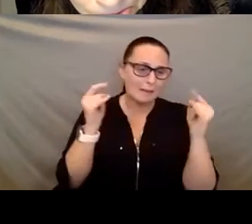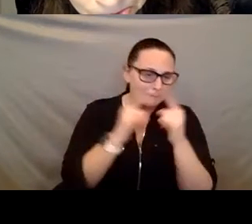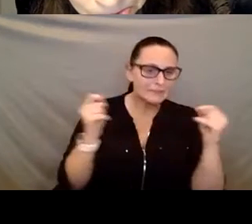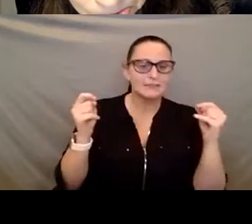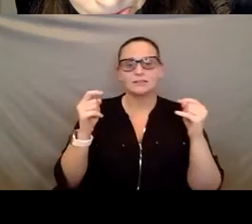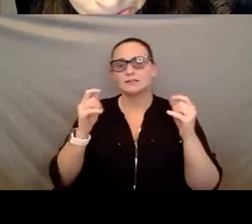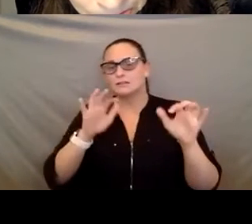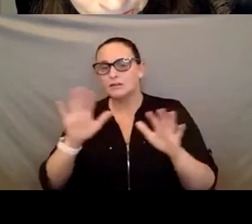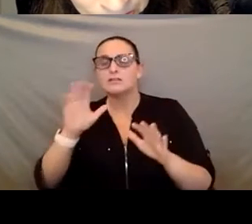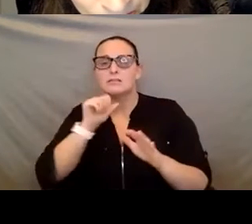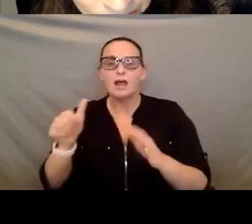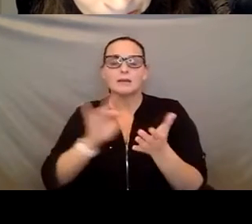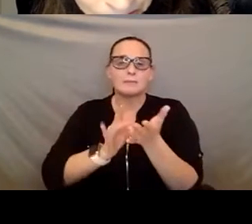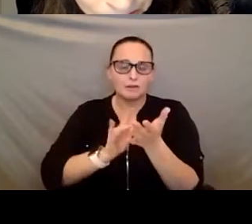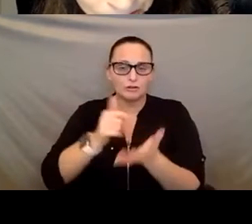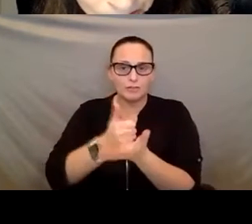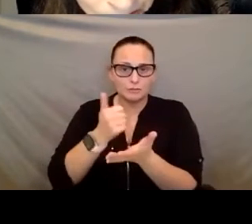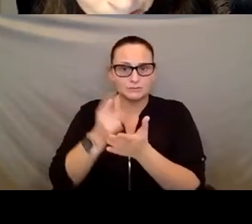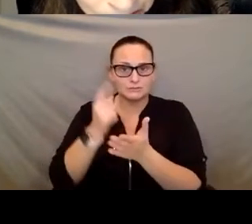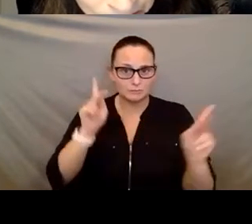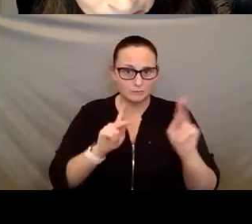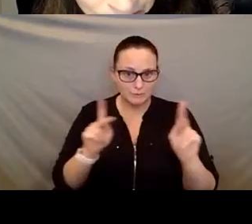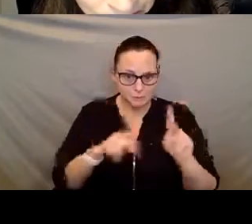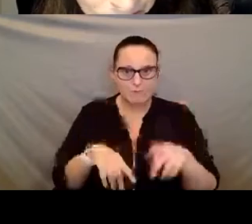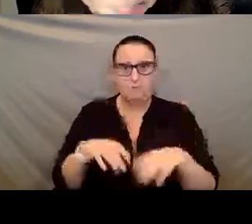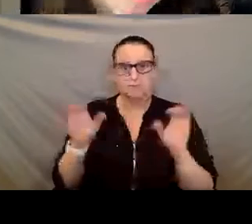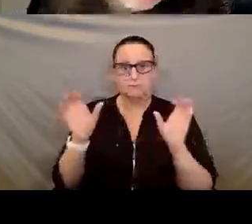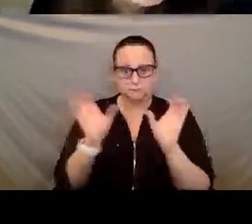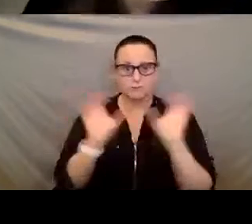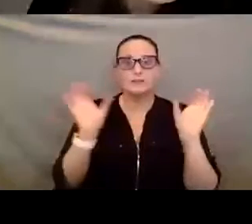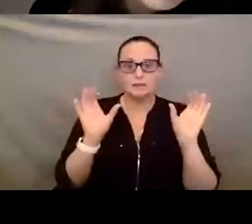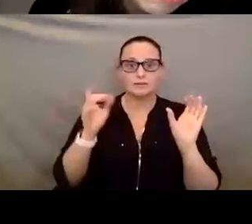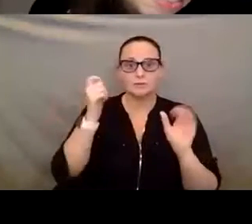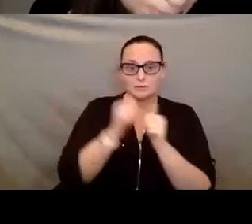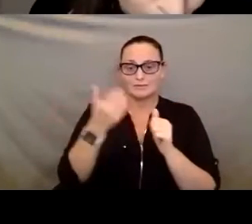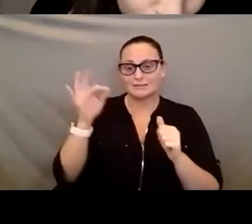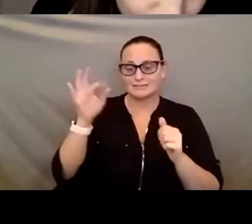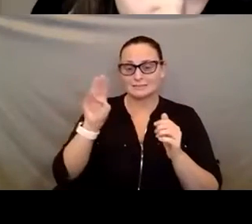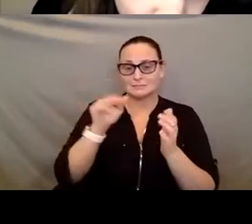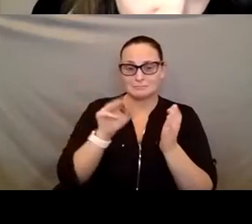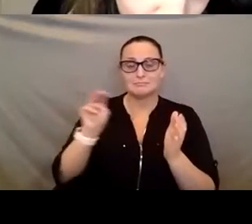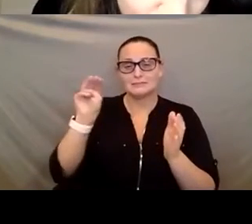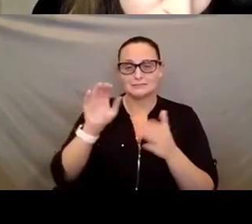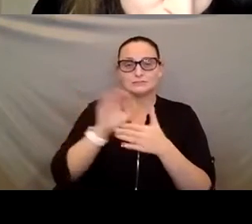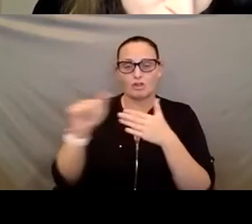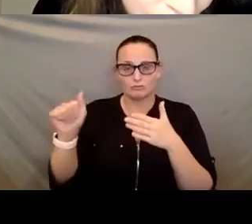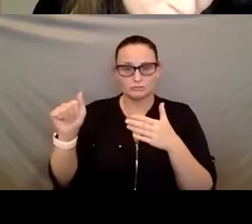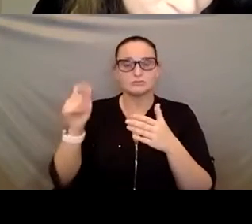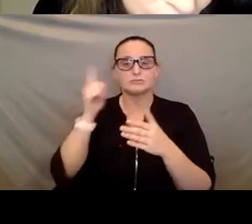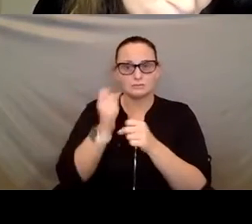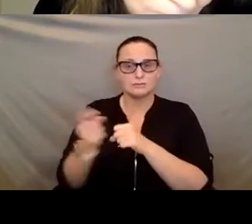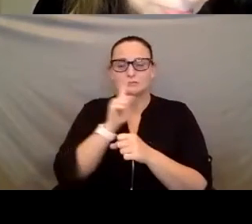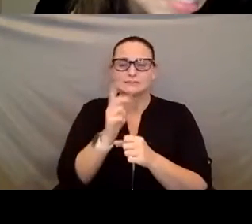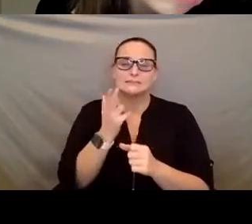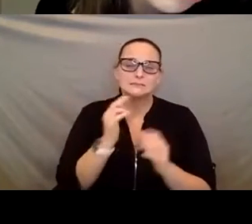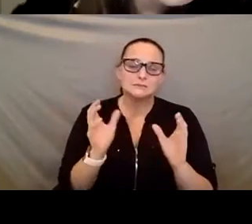and non-medical therapies for persons served by DDS with $19 million this next coming year. It's a small amount of